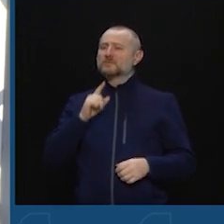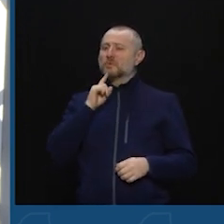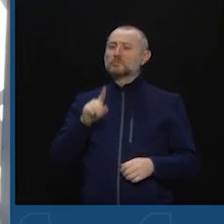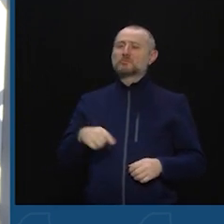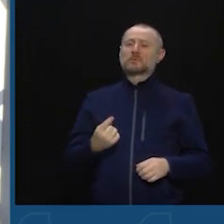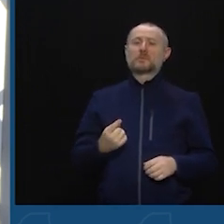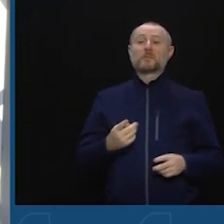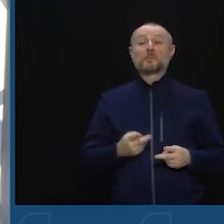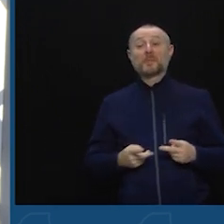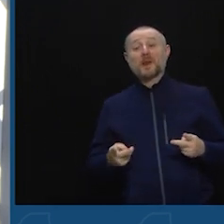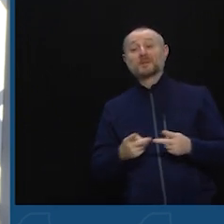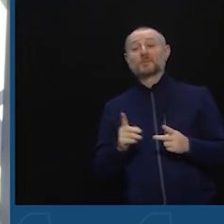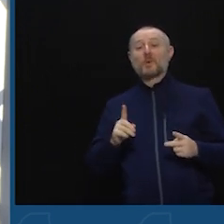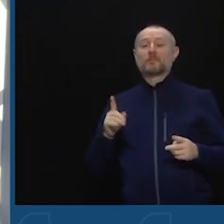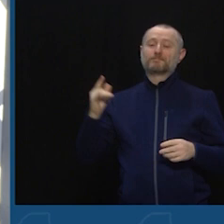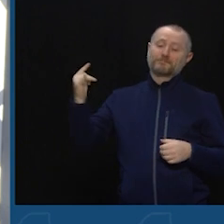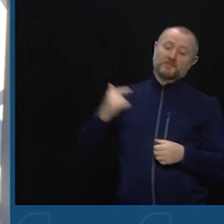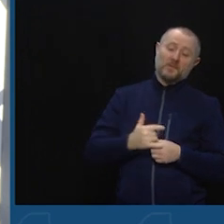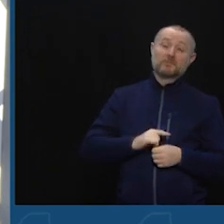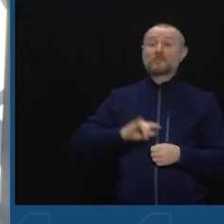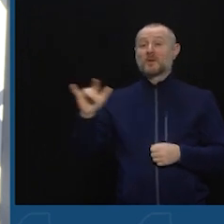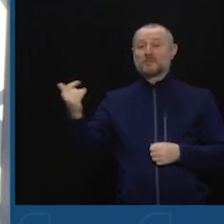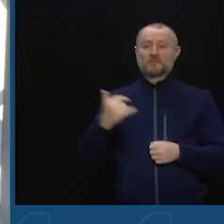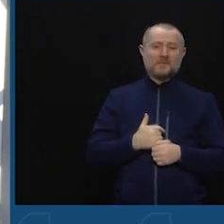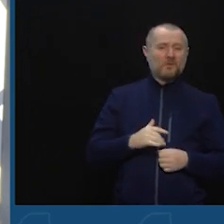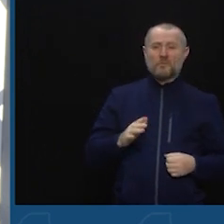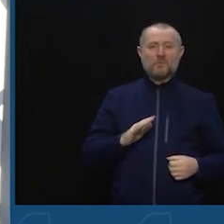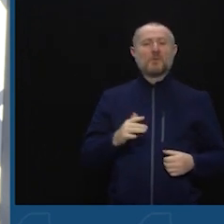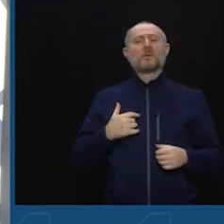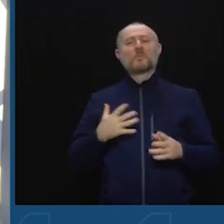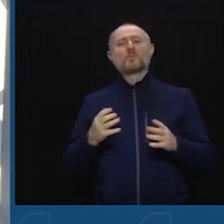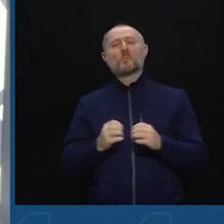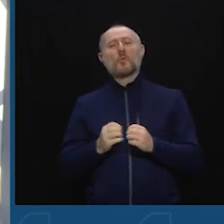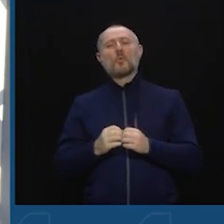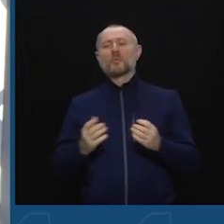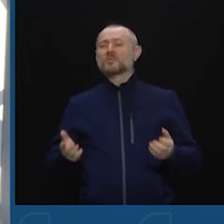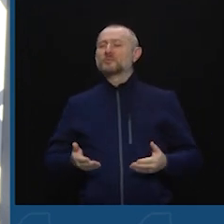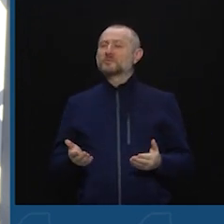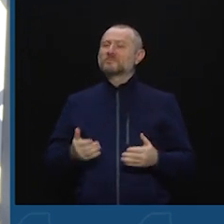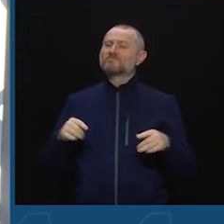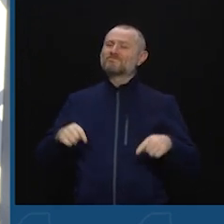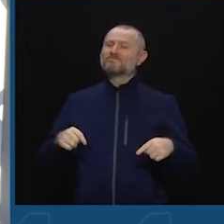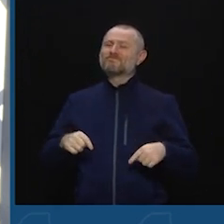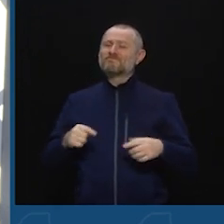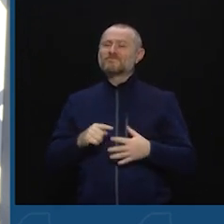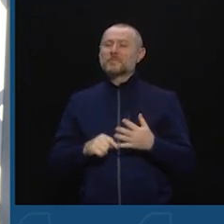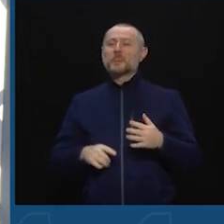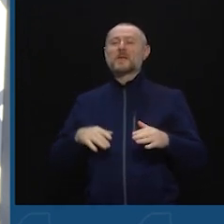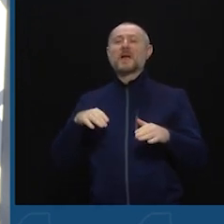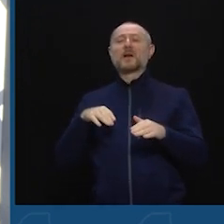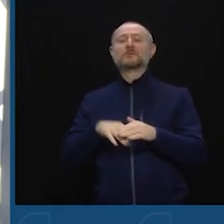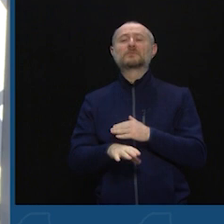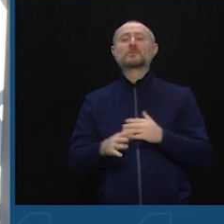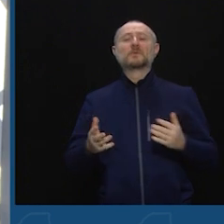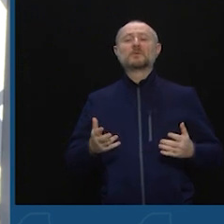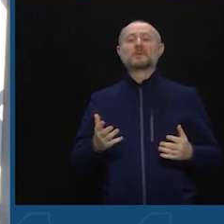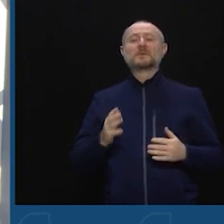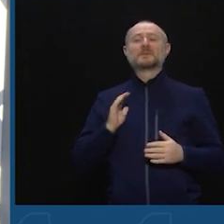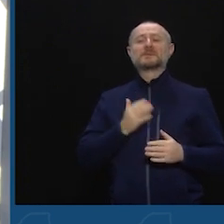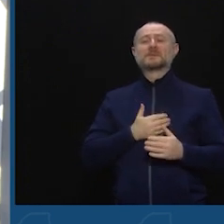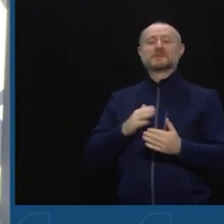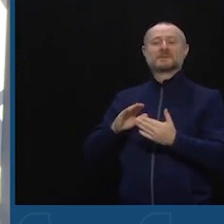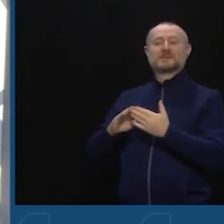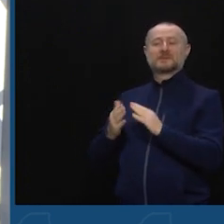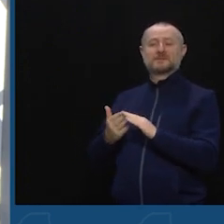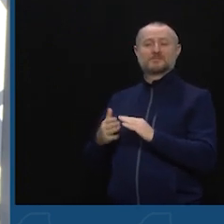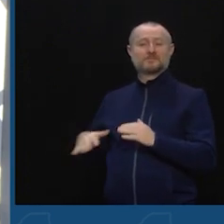and land. This is our front door to our city. And people judge you based on